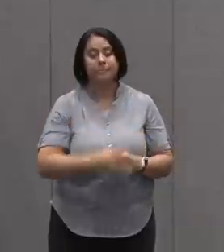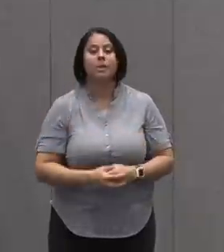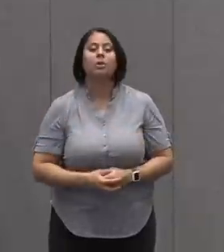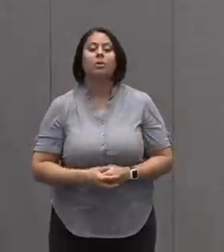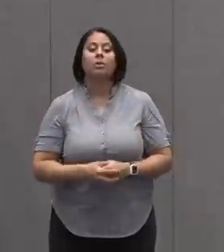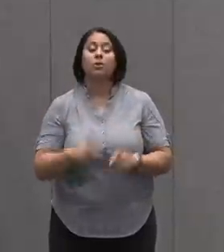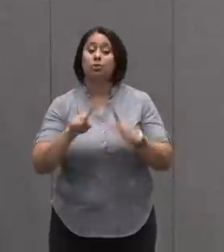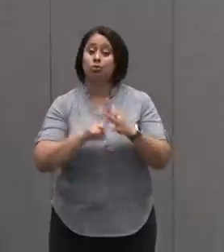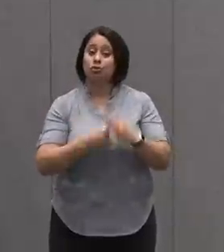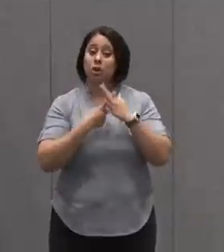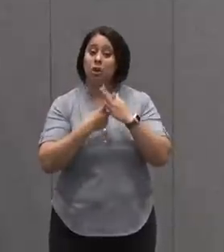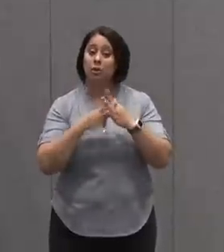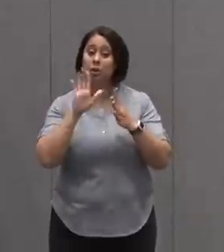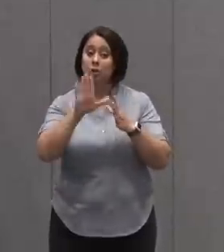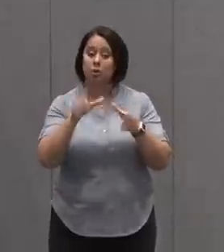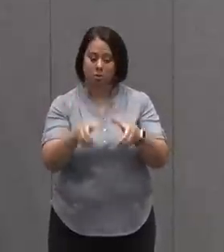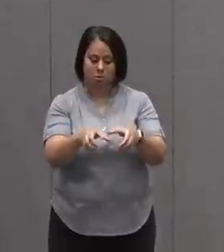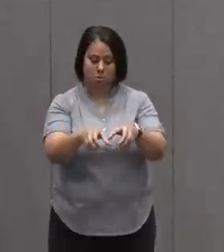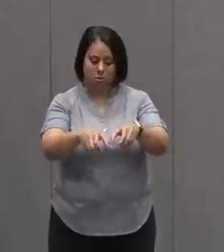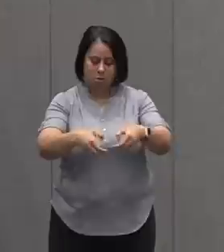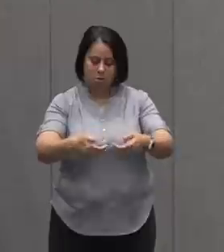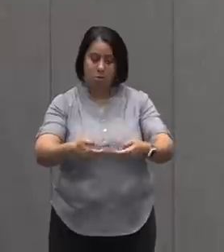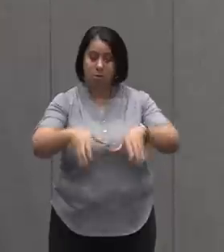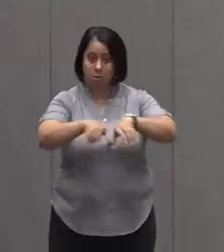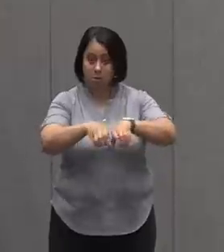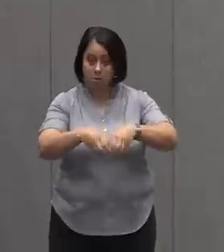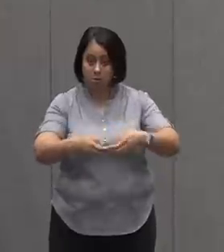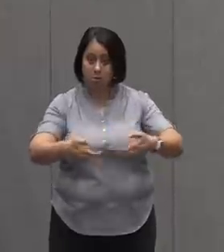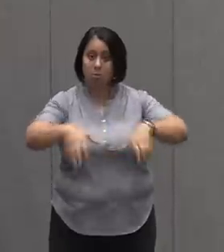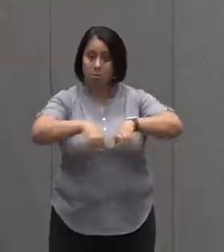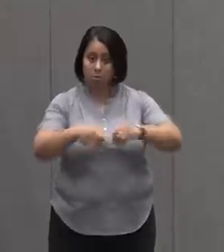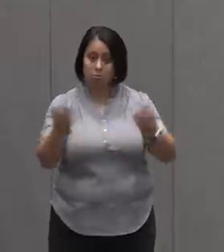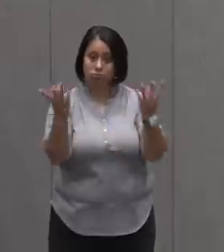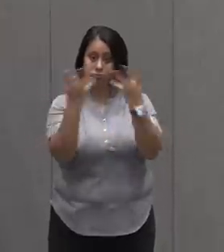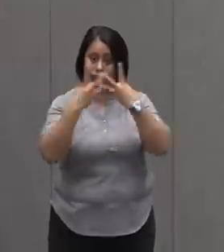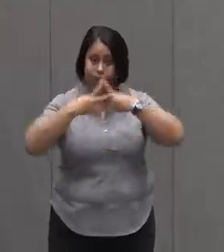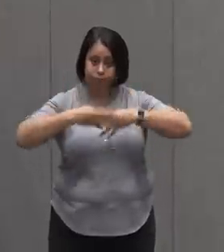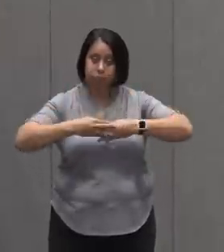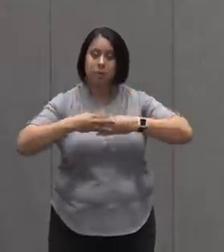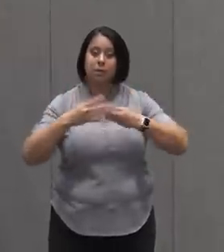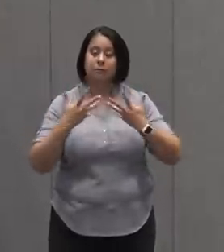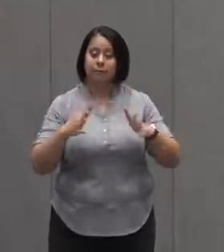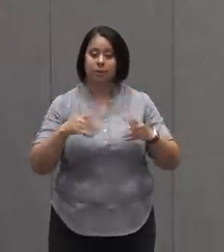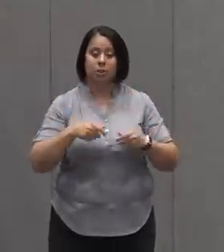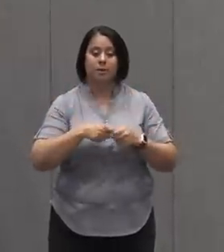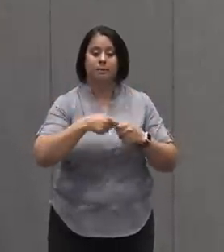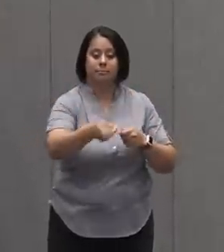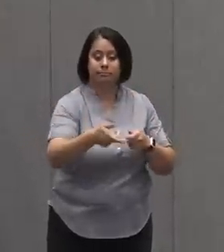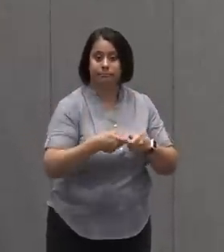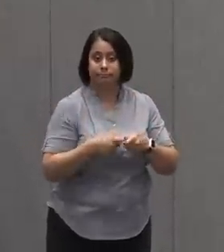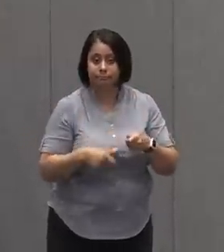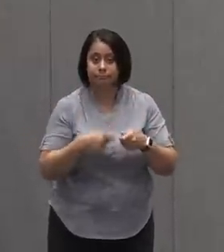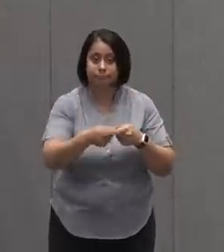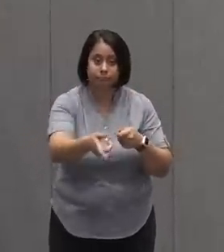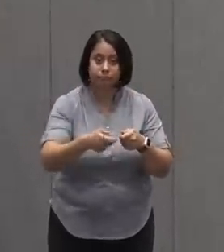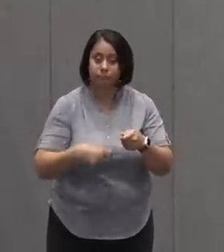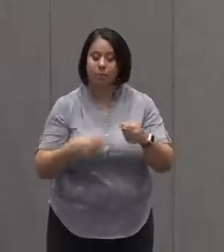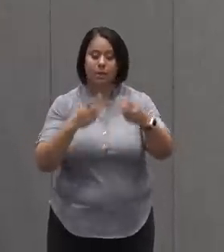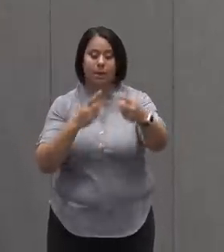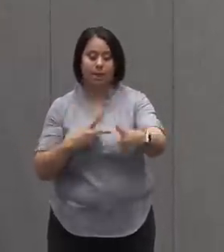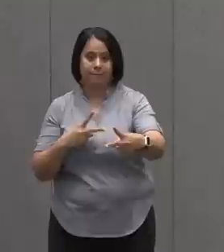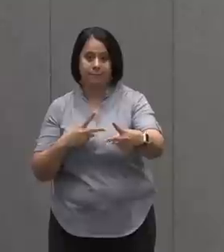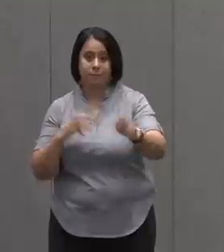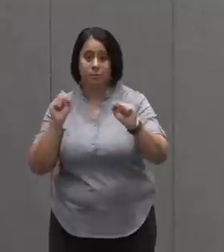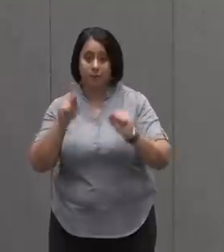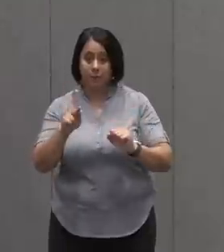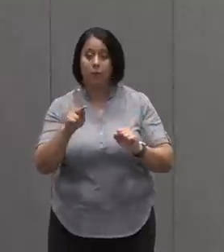them up. Miss Gaudette's already done that for us, and she went ahead and dealt them out half and half. Well, you can have more